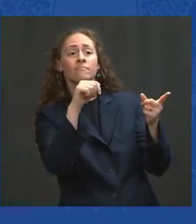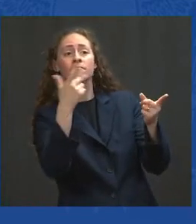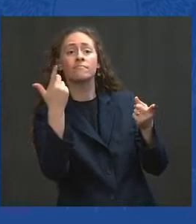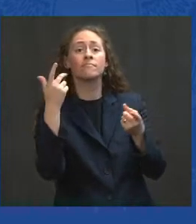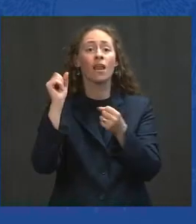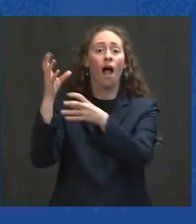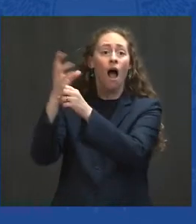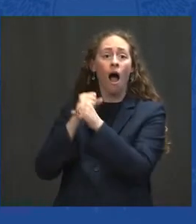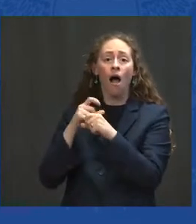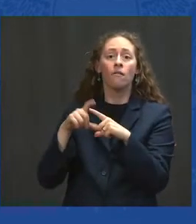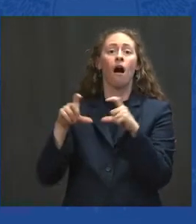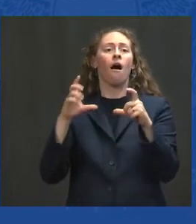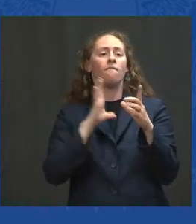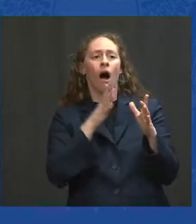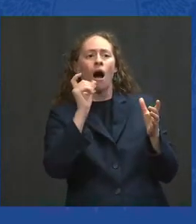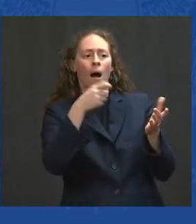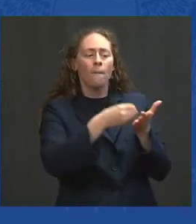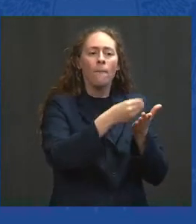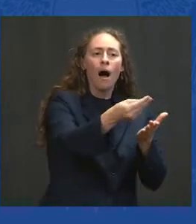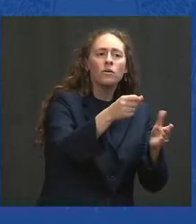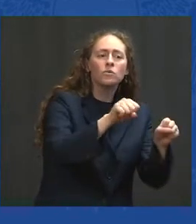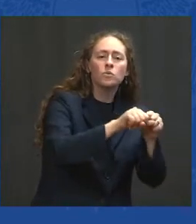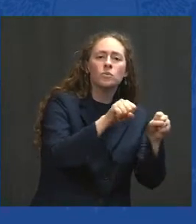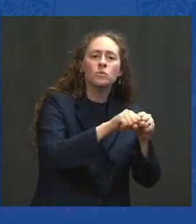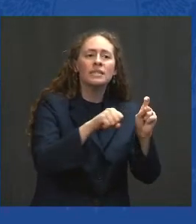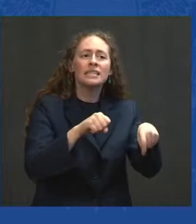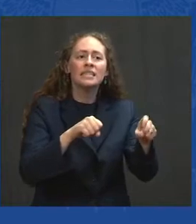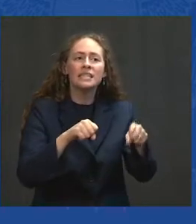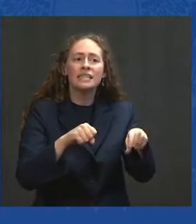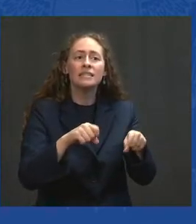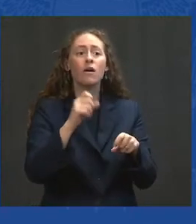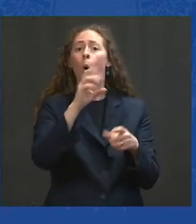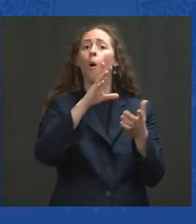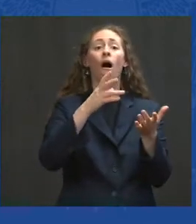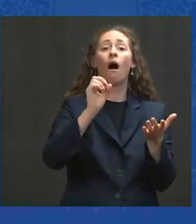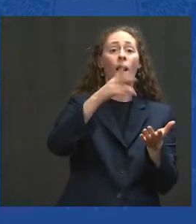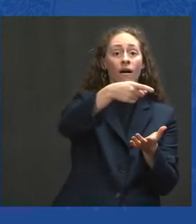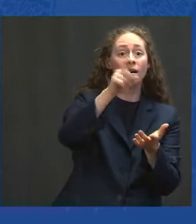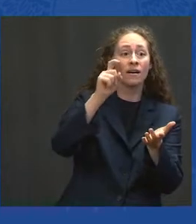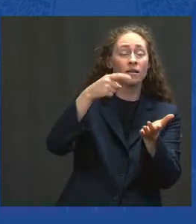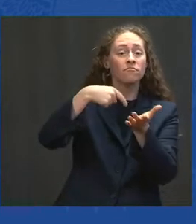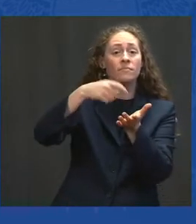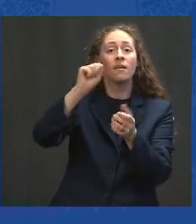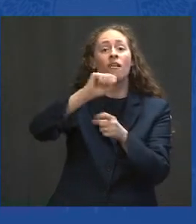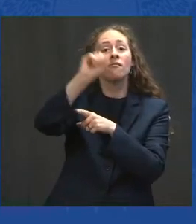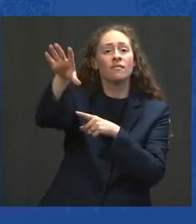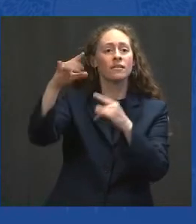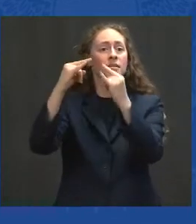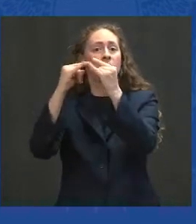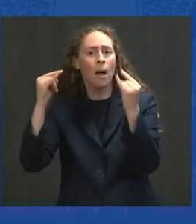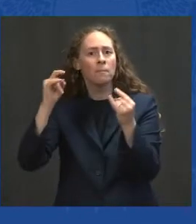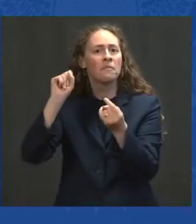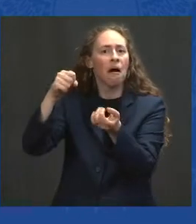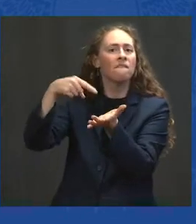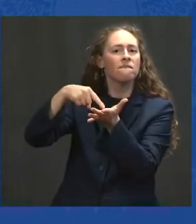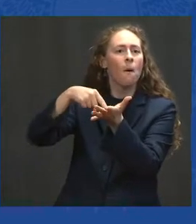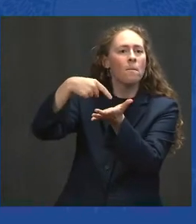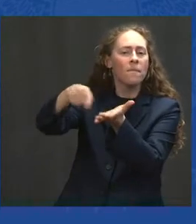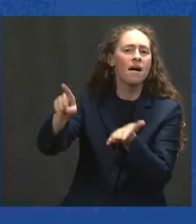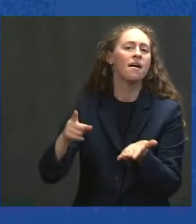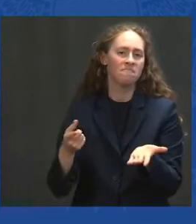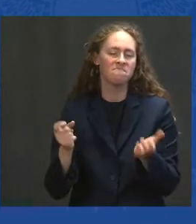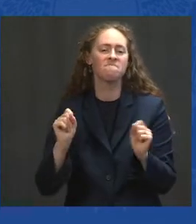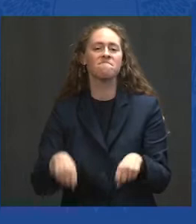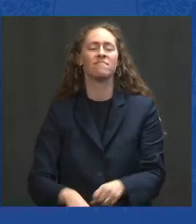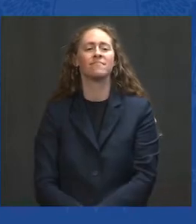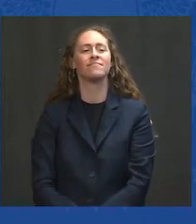to cover after-school care when school starts up again. You know, and to give you a sense of how